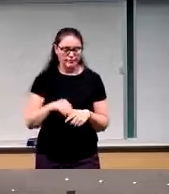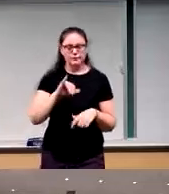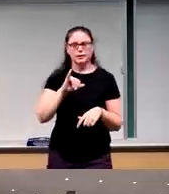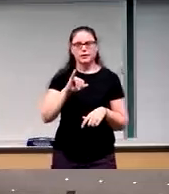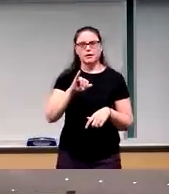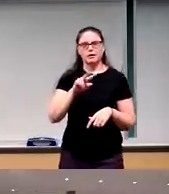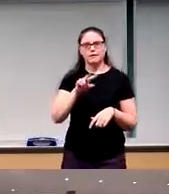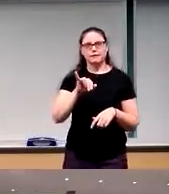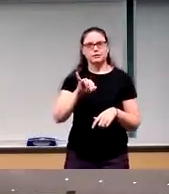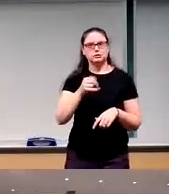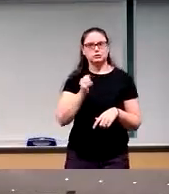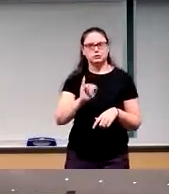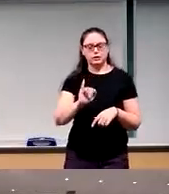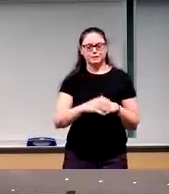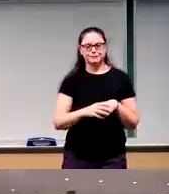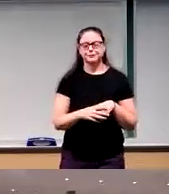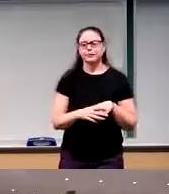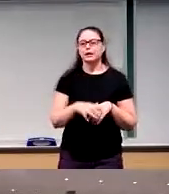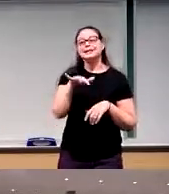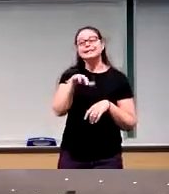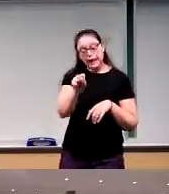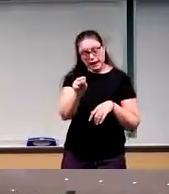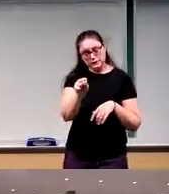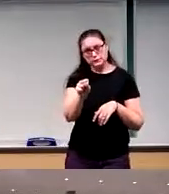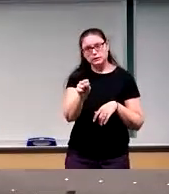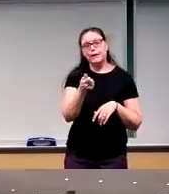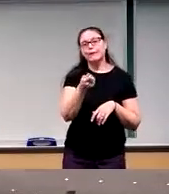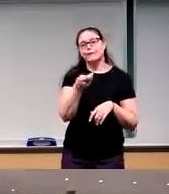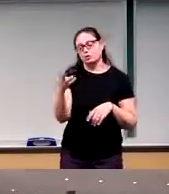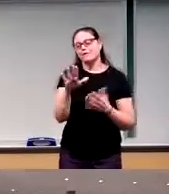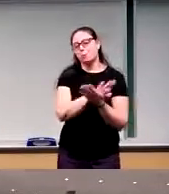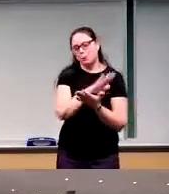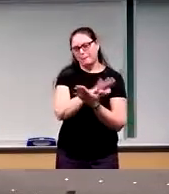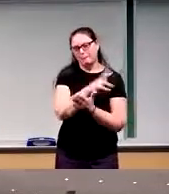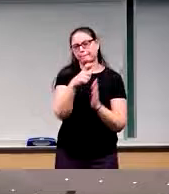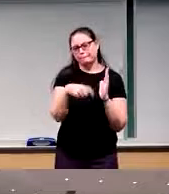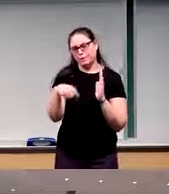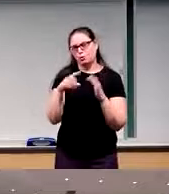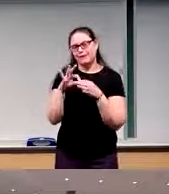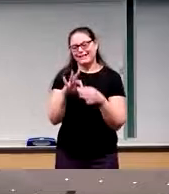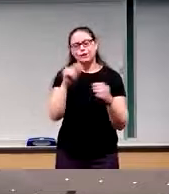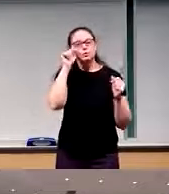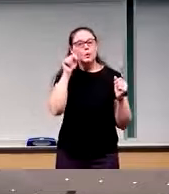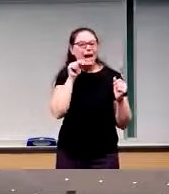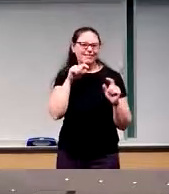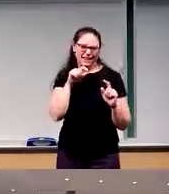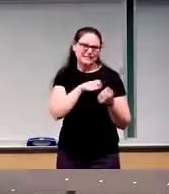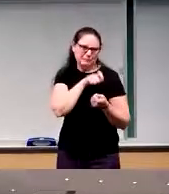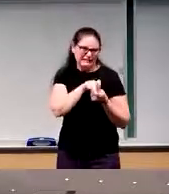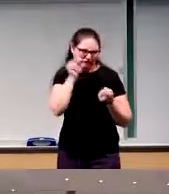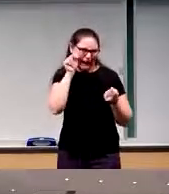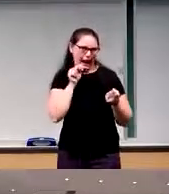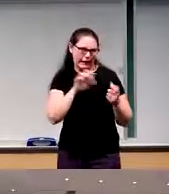Yes, so there are a couple of papers on that with regard to adolescents, especially.